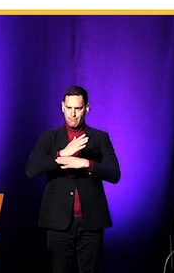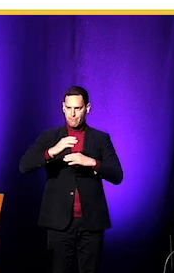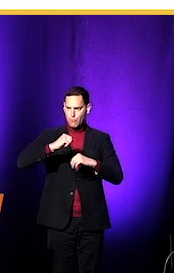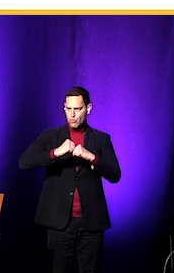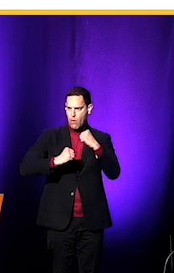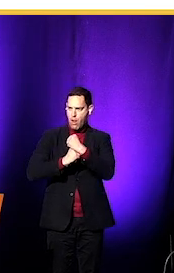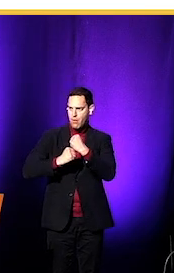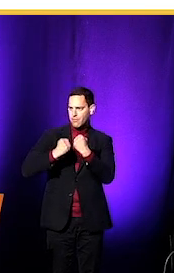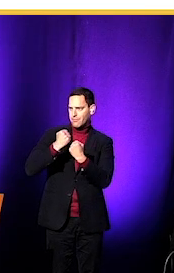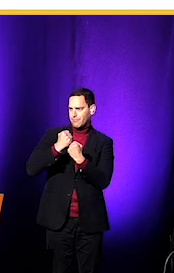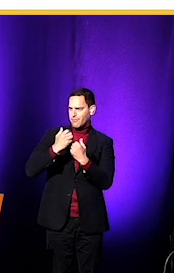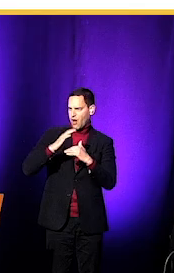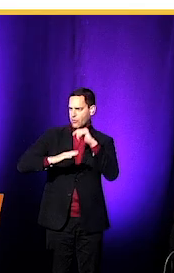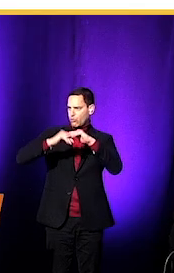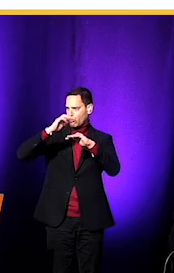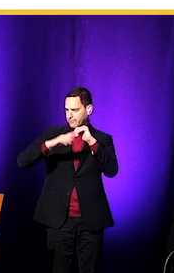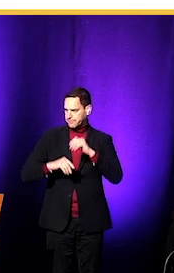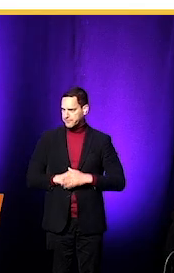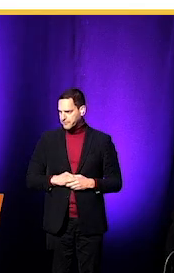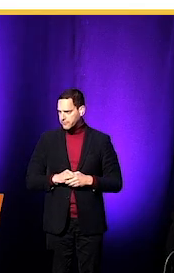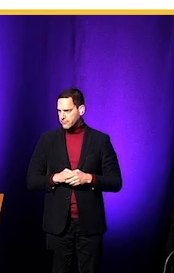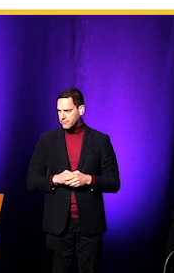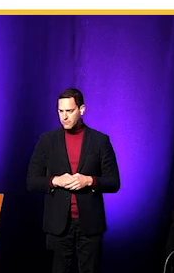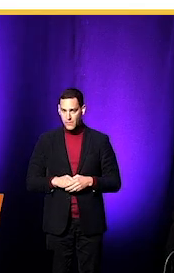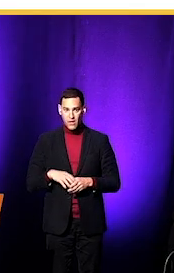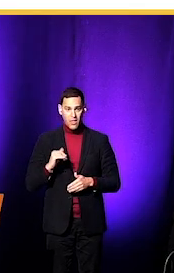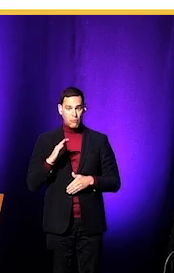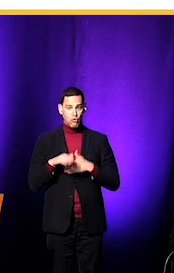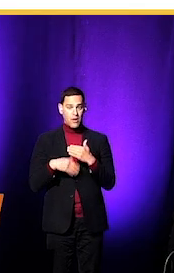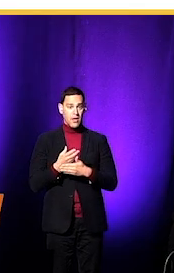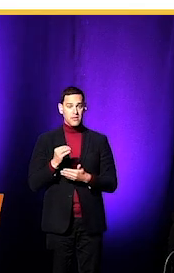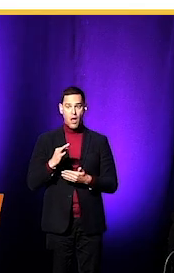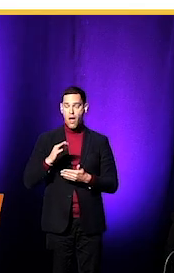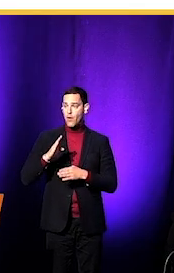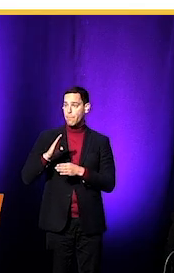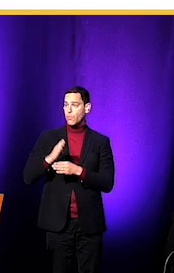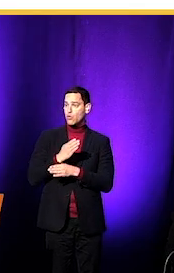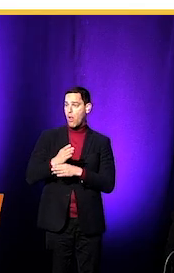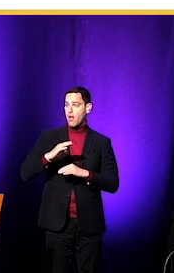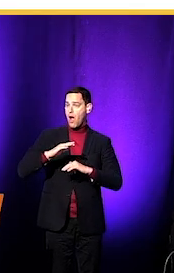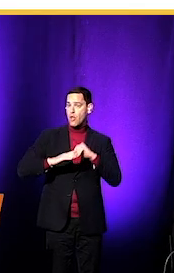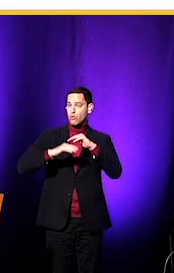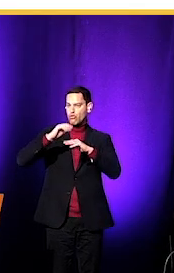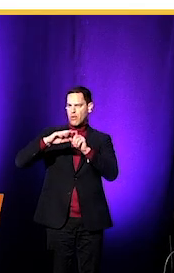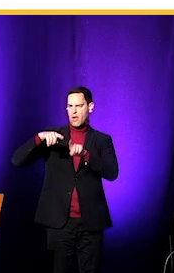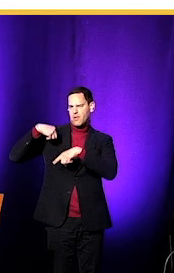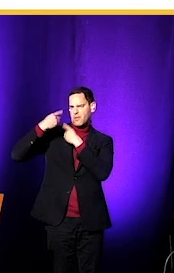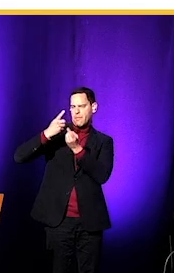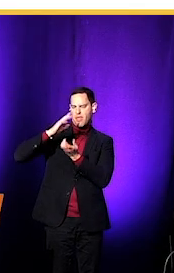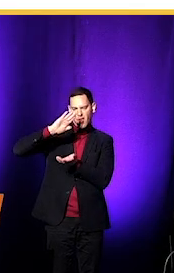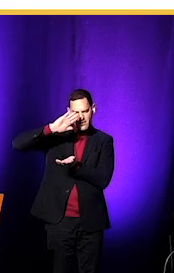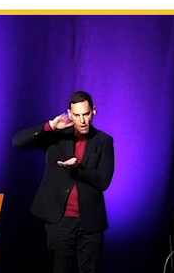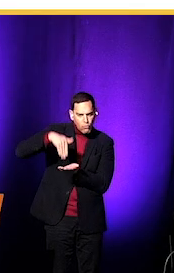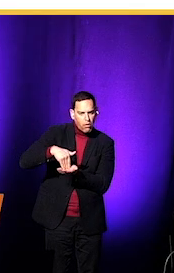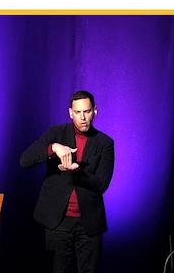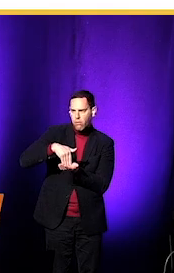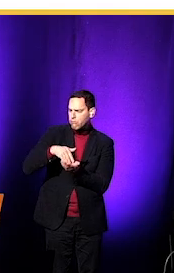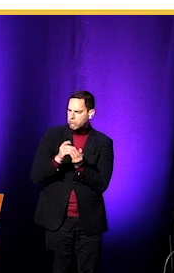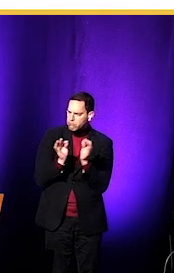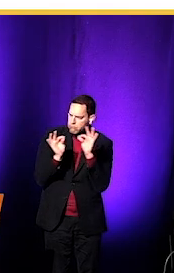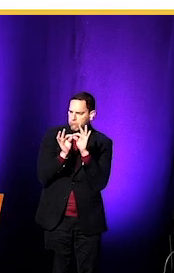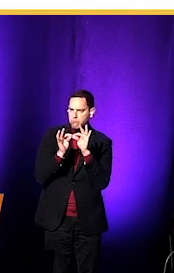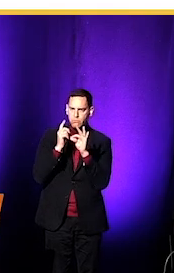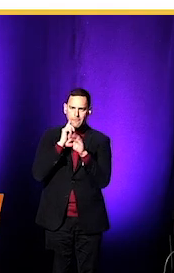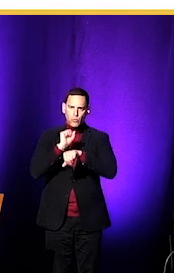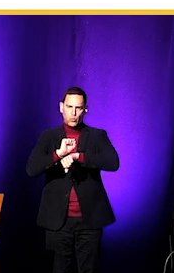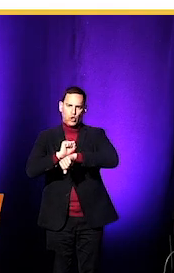Capturing the processes of mutual constitution from everyday practice to cultural events has been central to the work within the